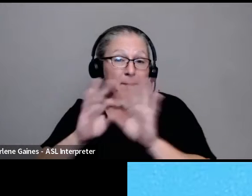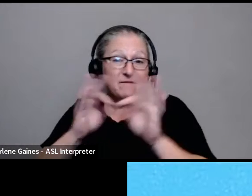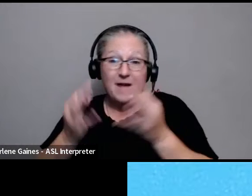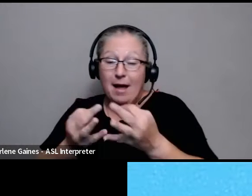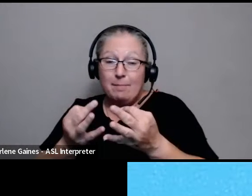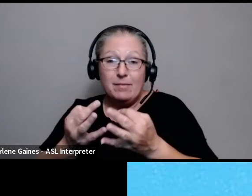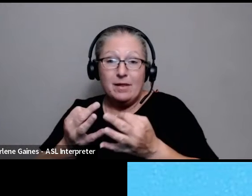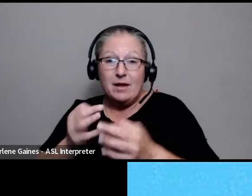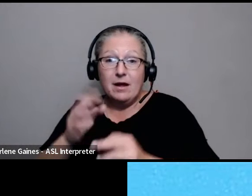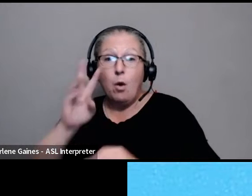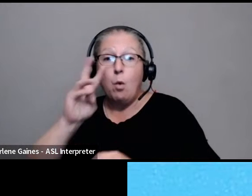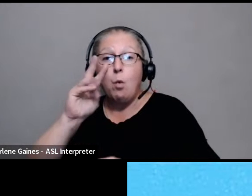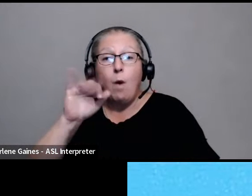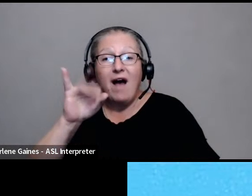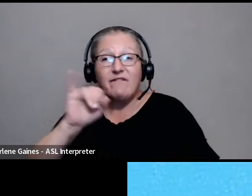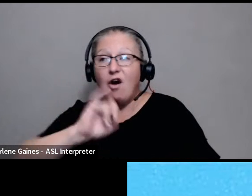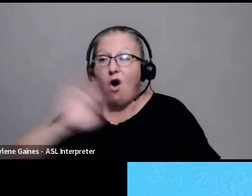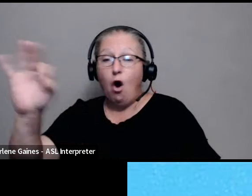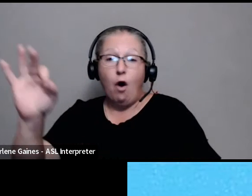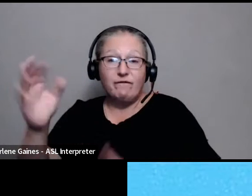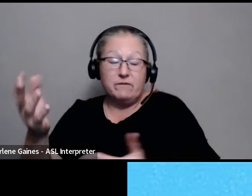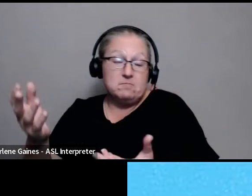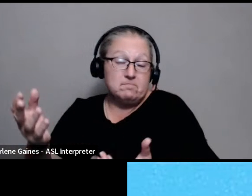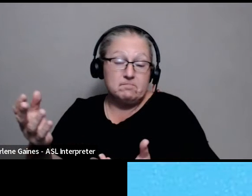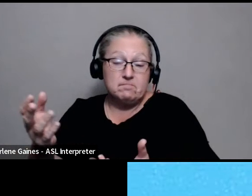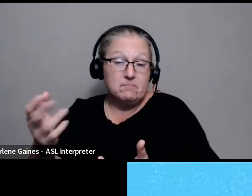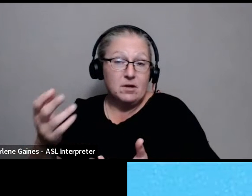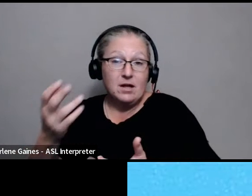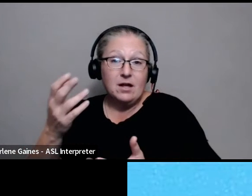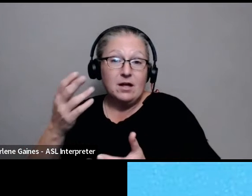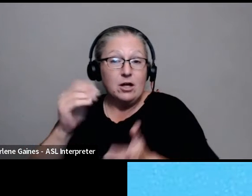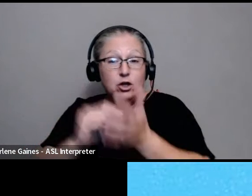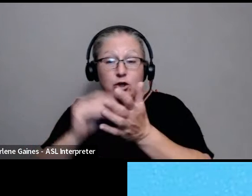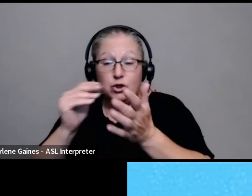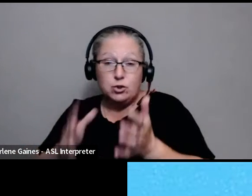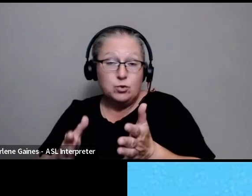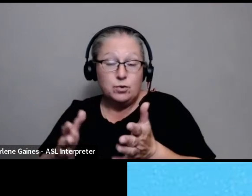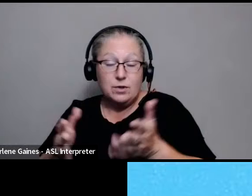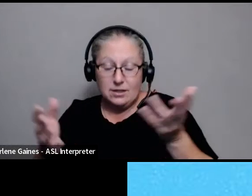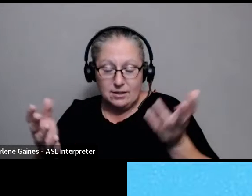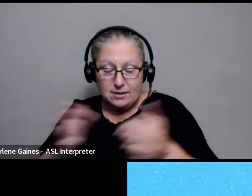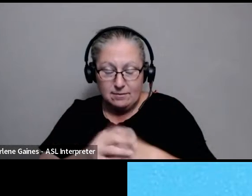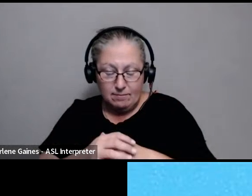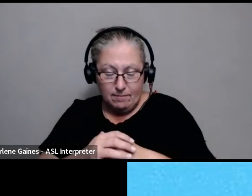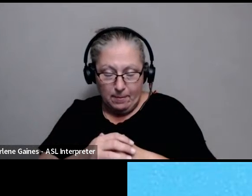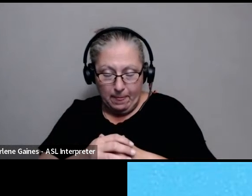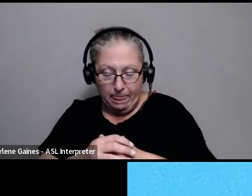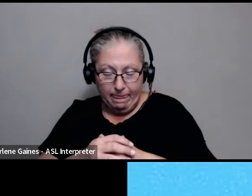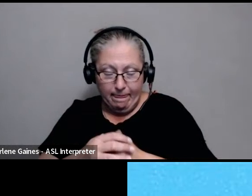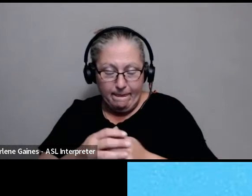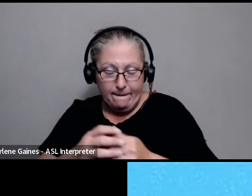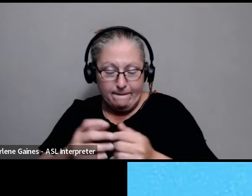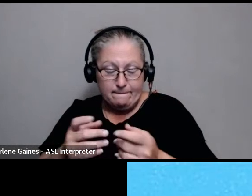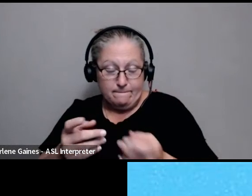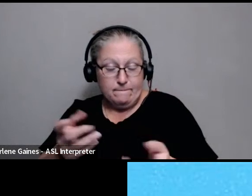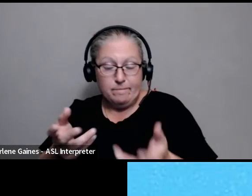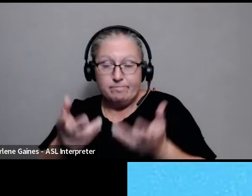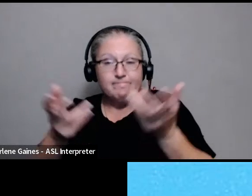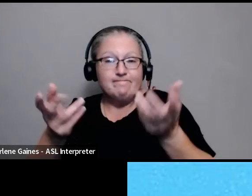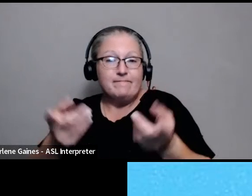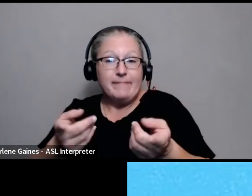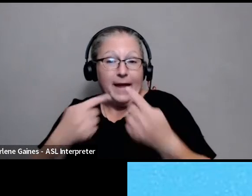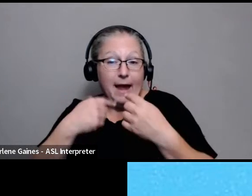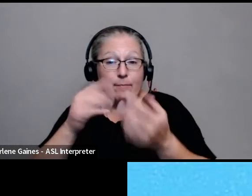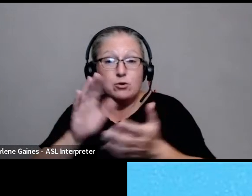that turn off their Wi-Fi. And what's interesting is like students, have come to school and asked